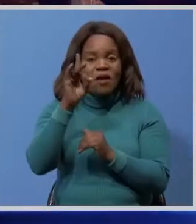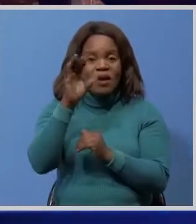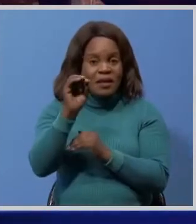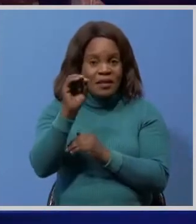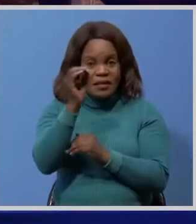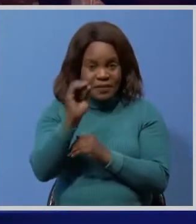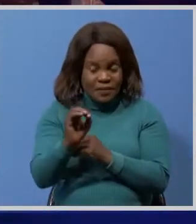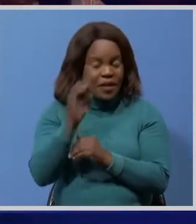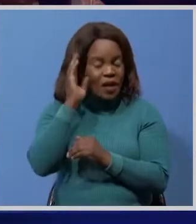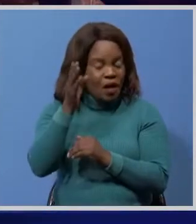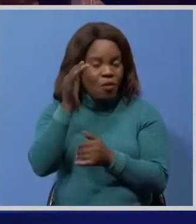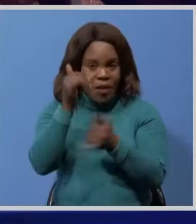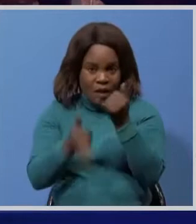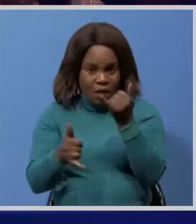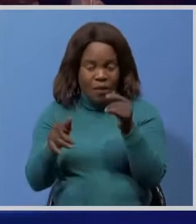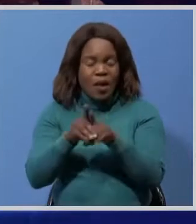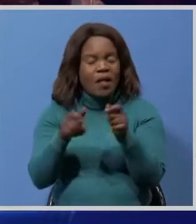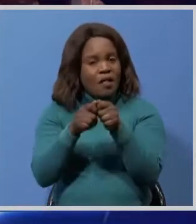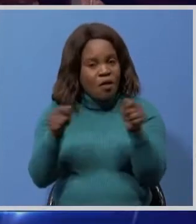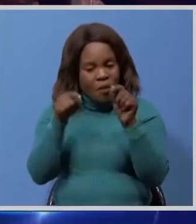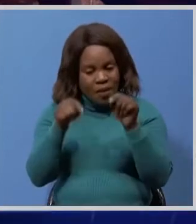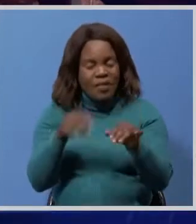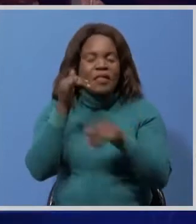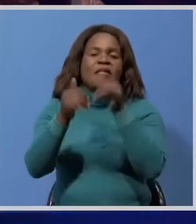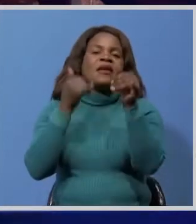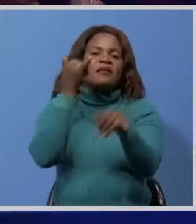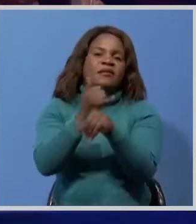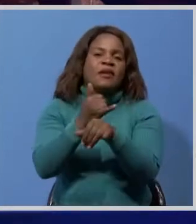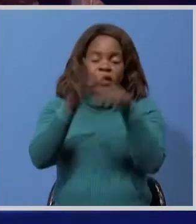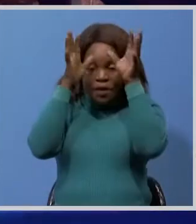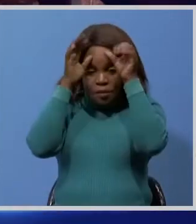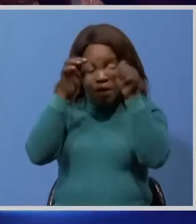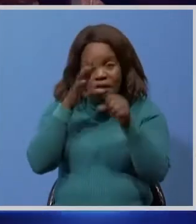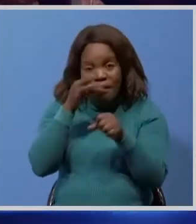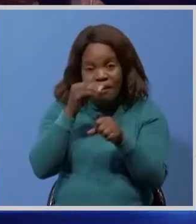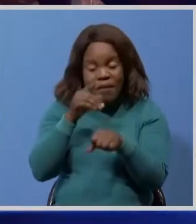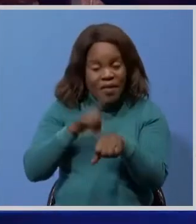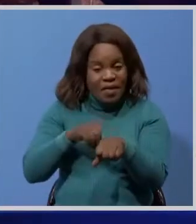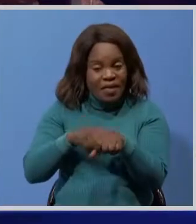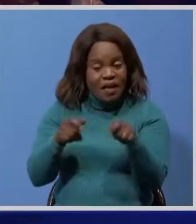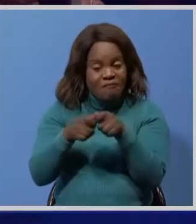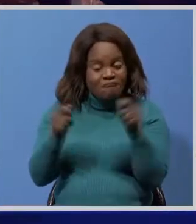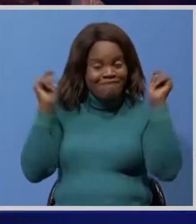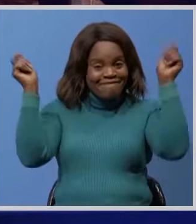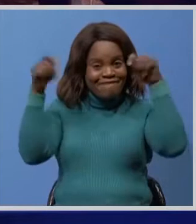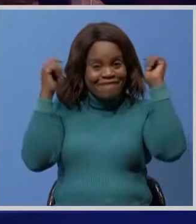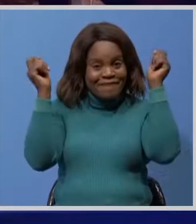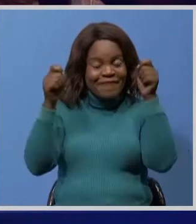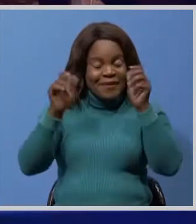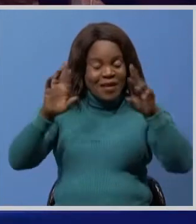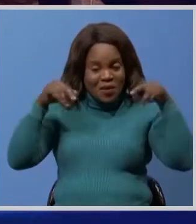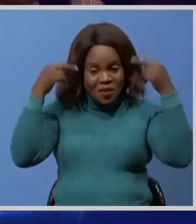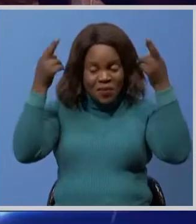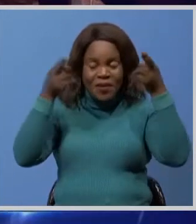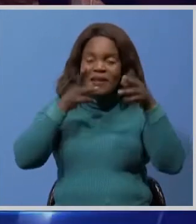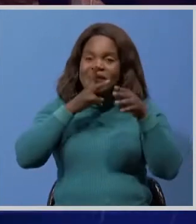will be completed and commissioned this year. President Lungu said this during the groundbreaking ceremony of the rehabilitation